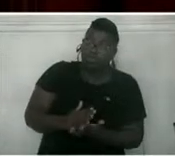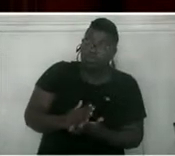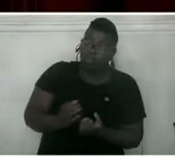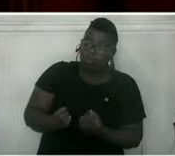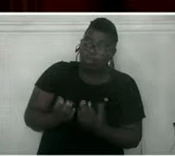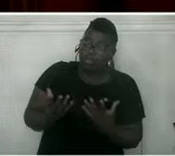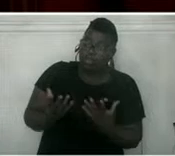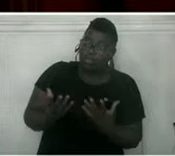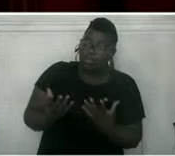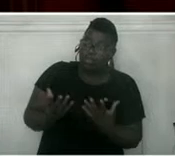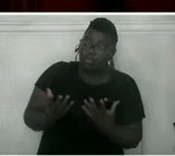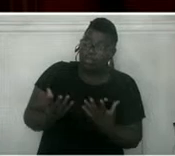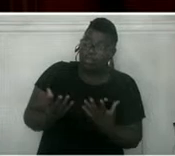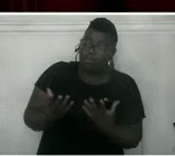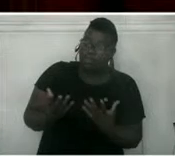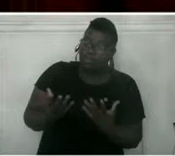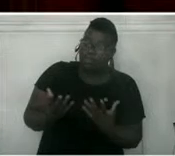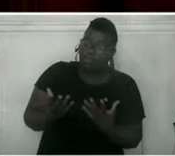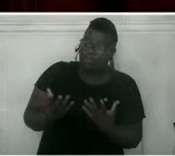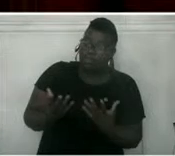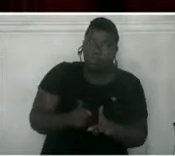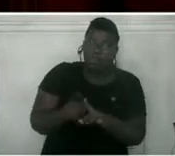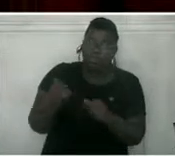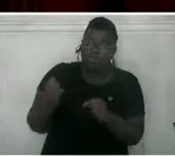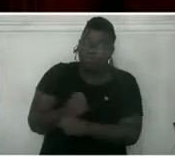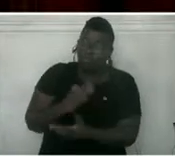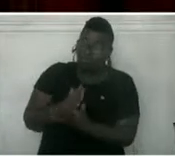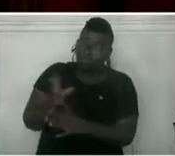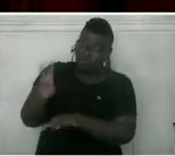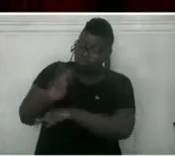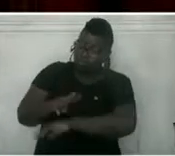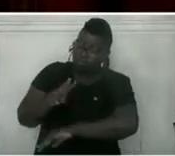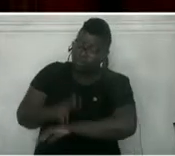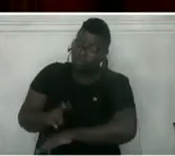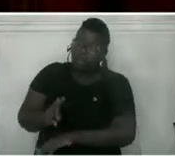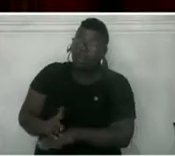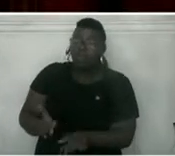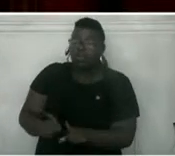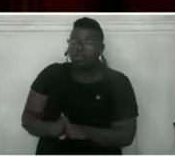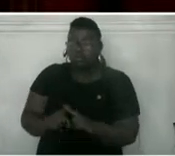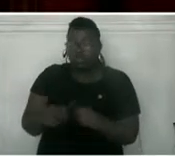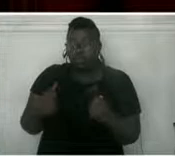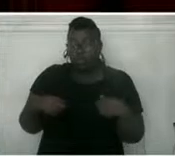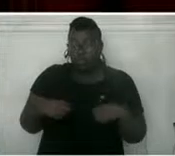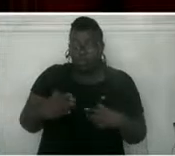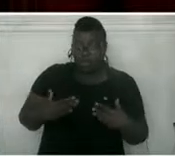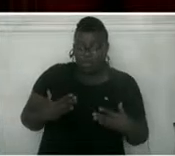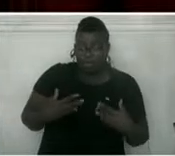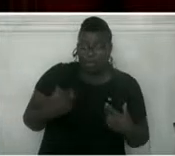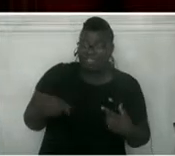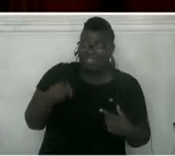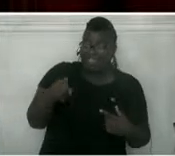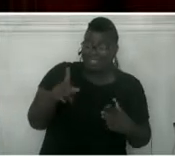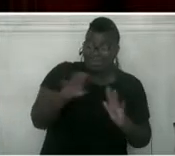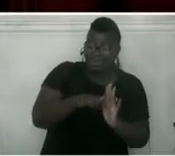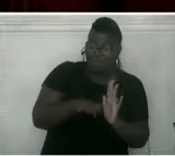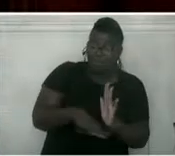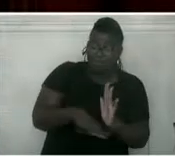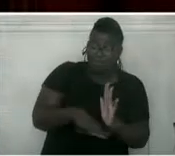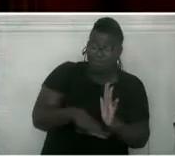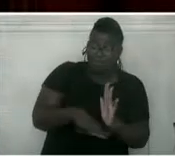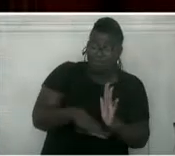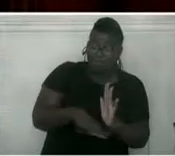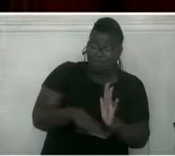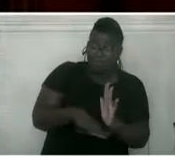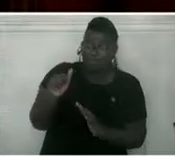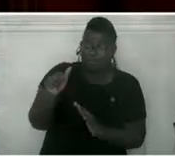the Premier's Sihle monitoring program. We are pleased that through Sihle program, the